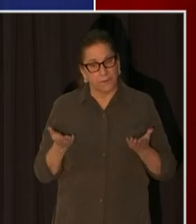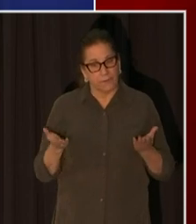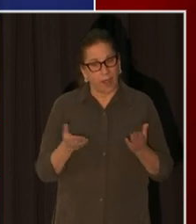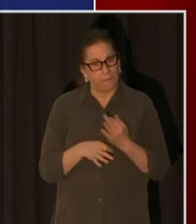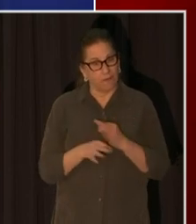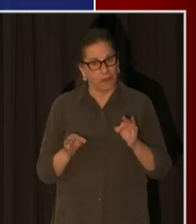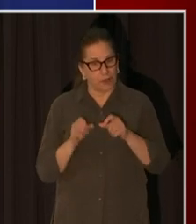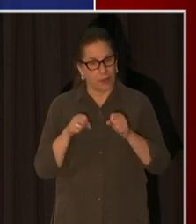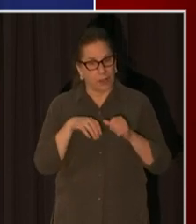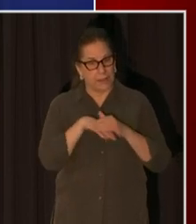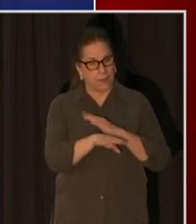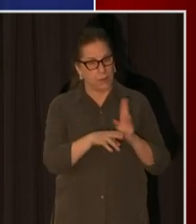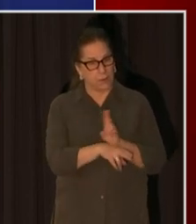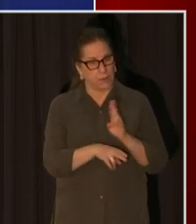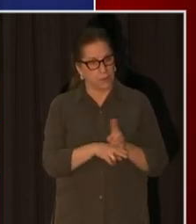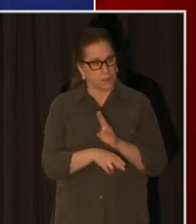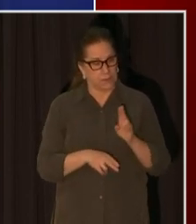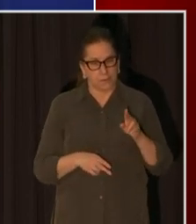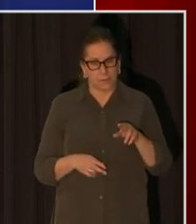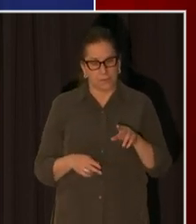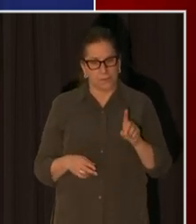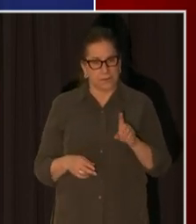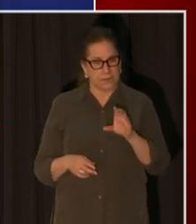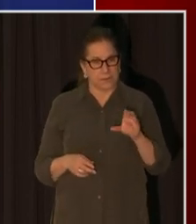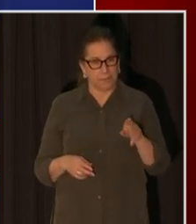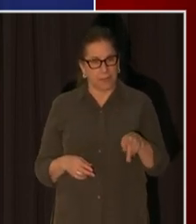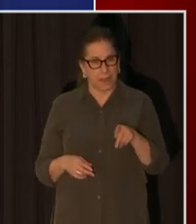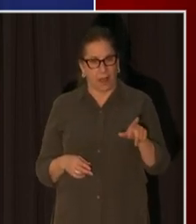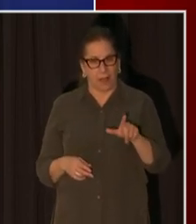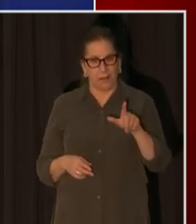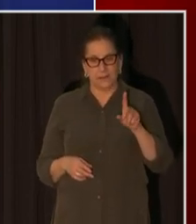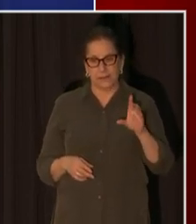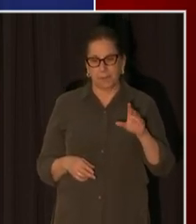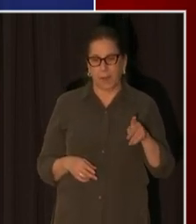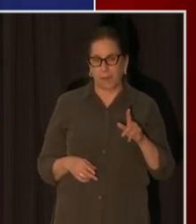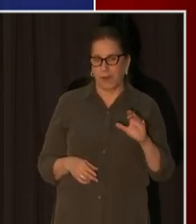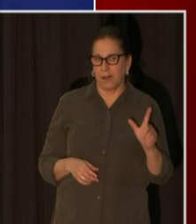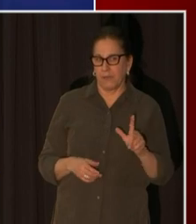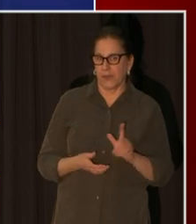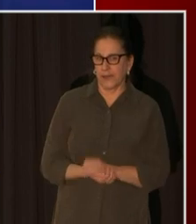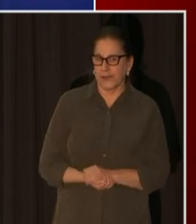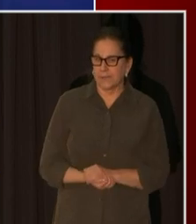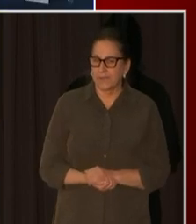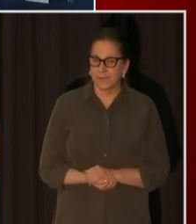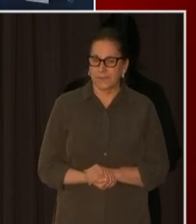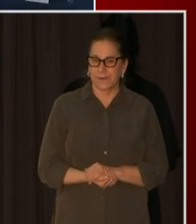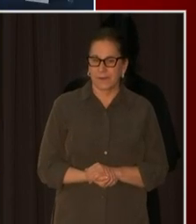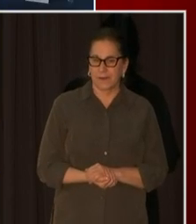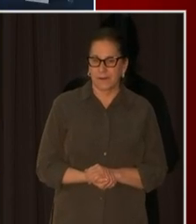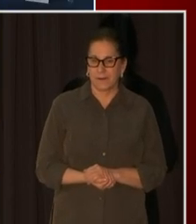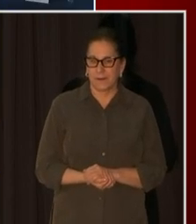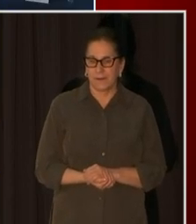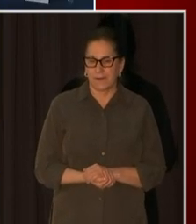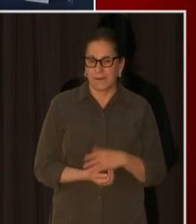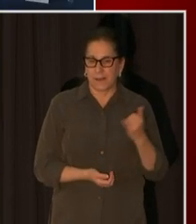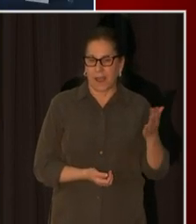We want to make sure that if you have any challenges, any issues, you can always email us at